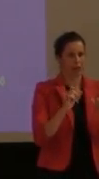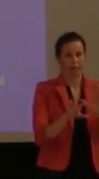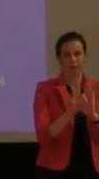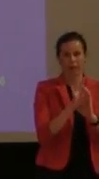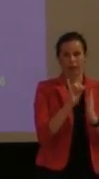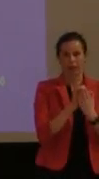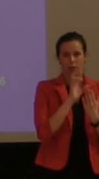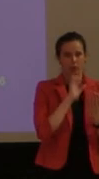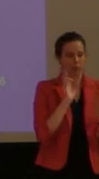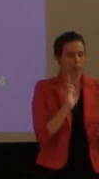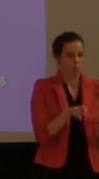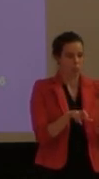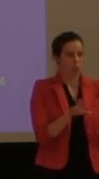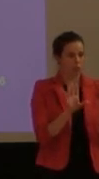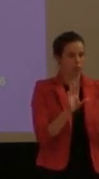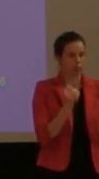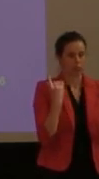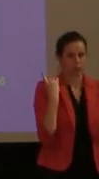the report.